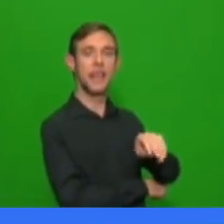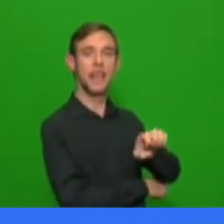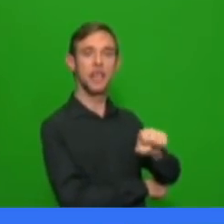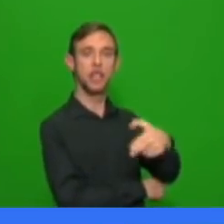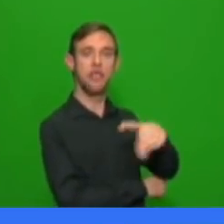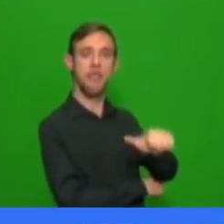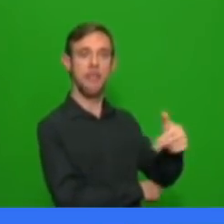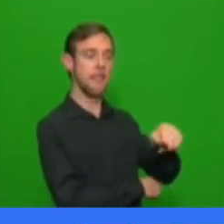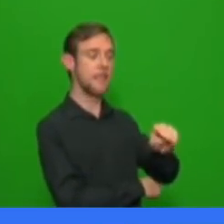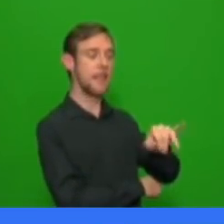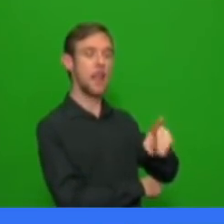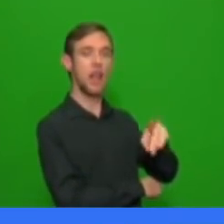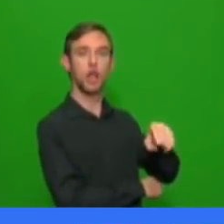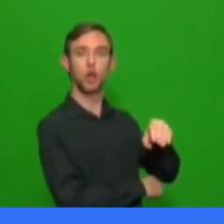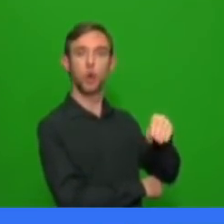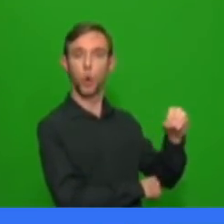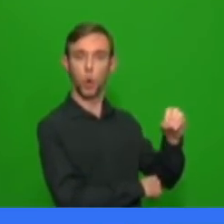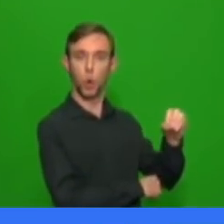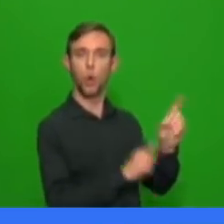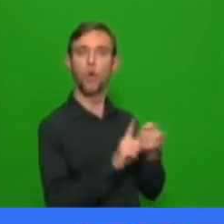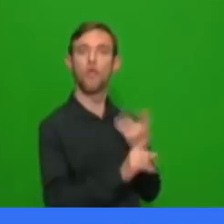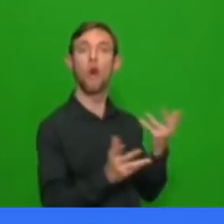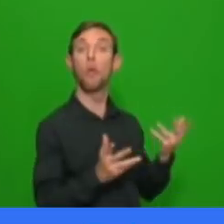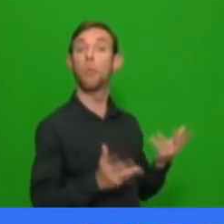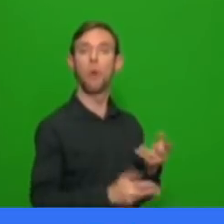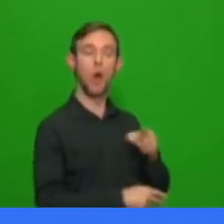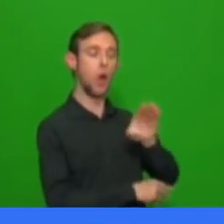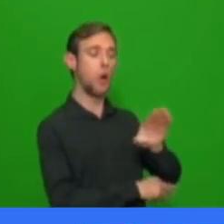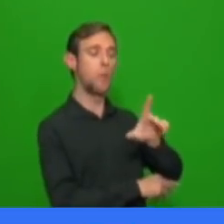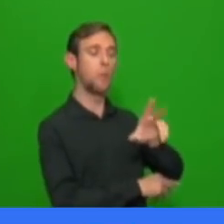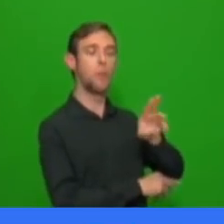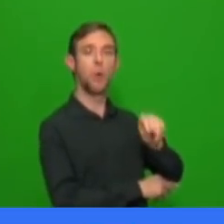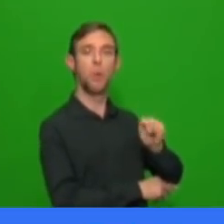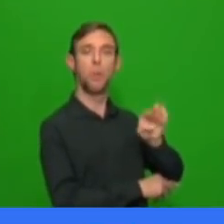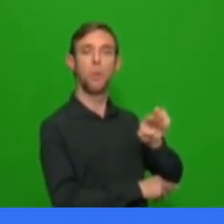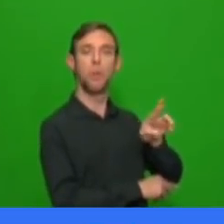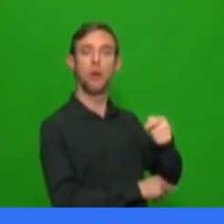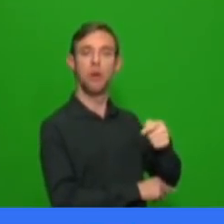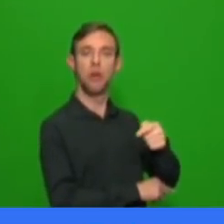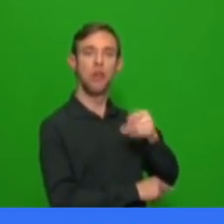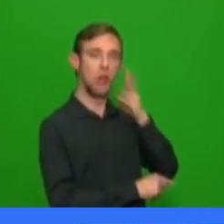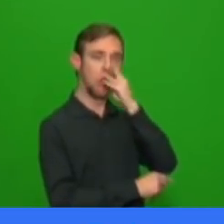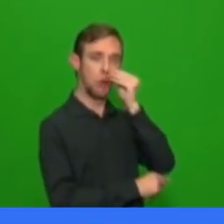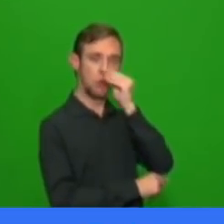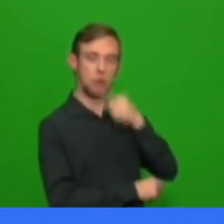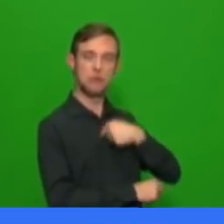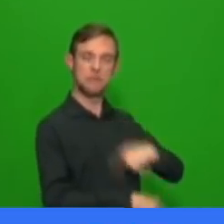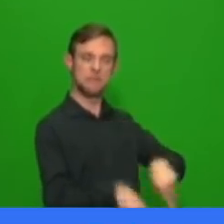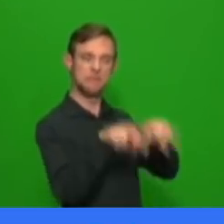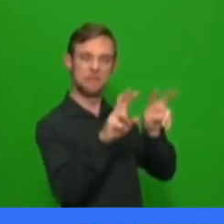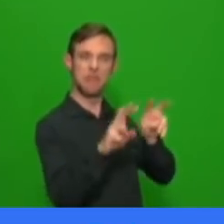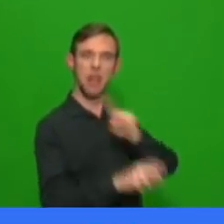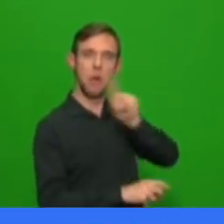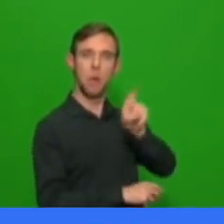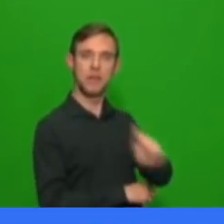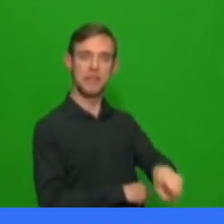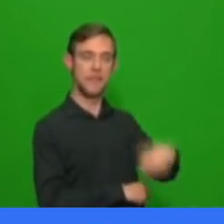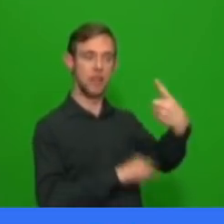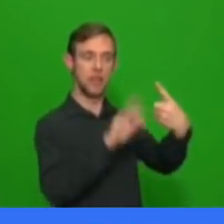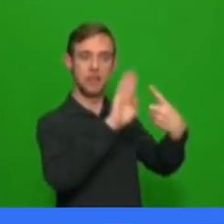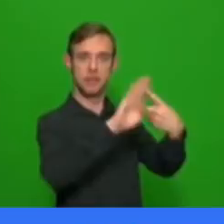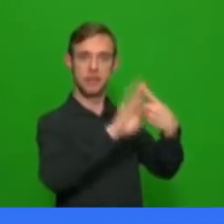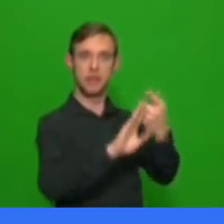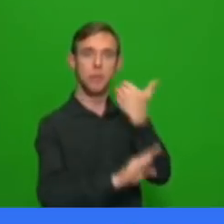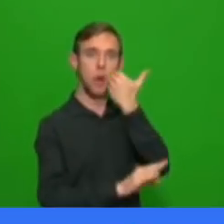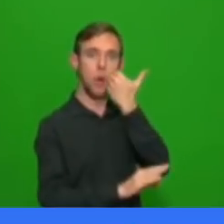Bloomberg News. On the subject of the MPC, my first question I'm directing to